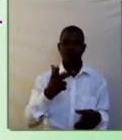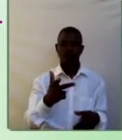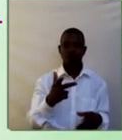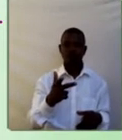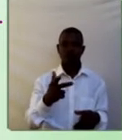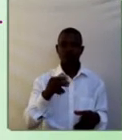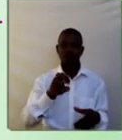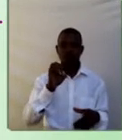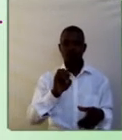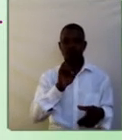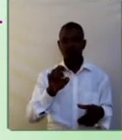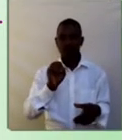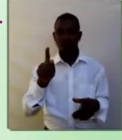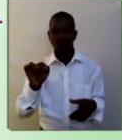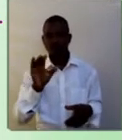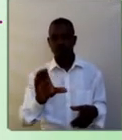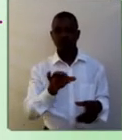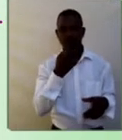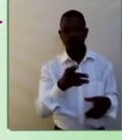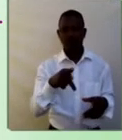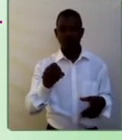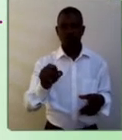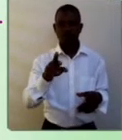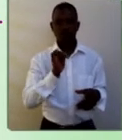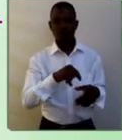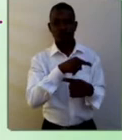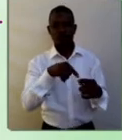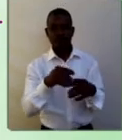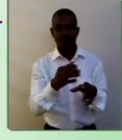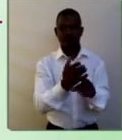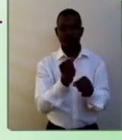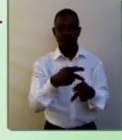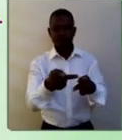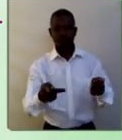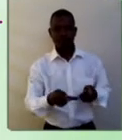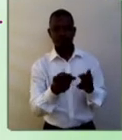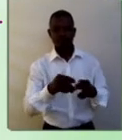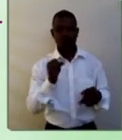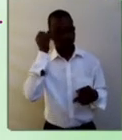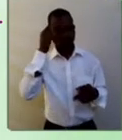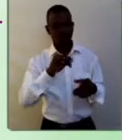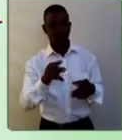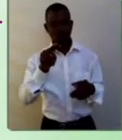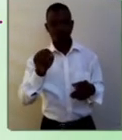3rd, etc. They are pronouns when they take the place of an understood